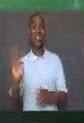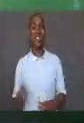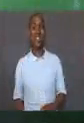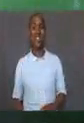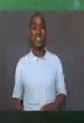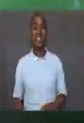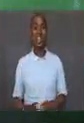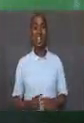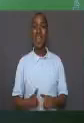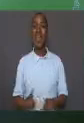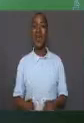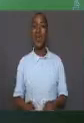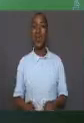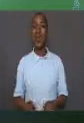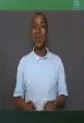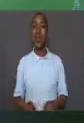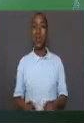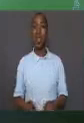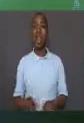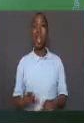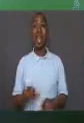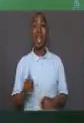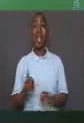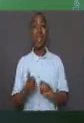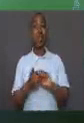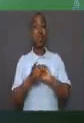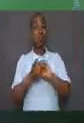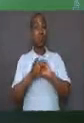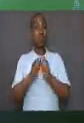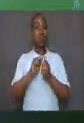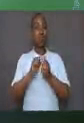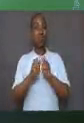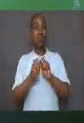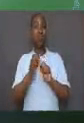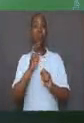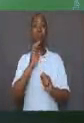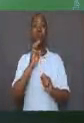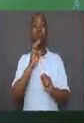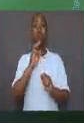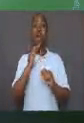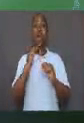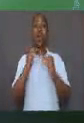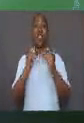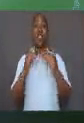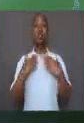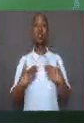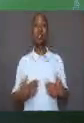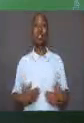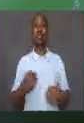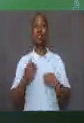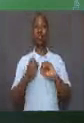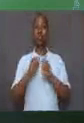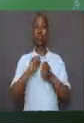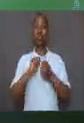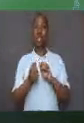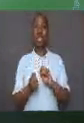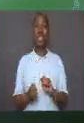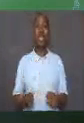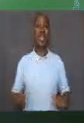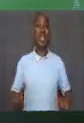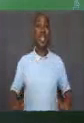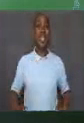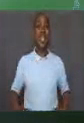However, despite fluctuations in the amount of water present in the body, the